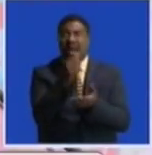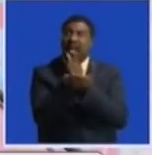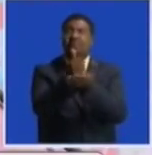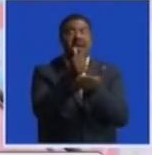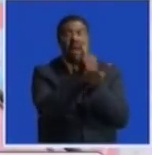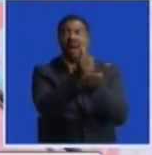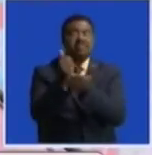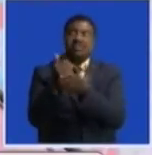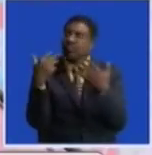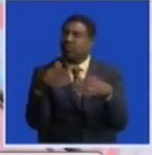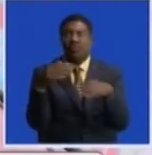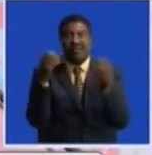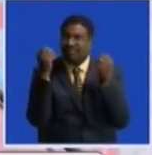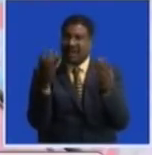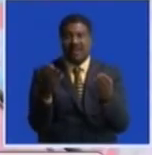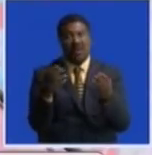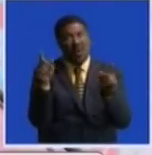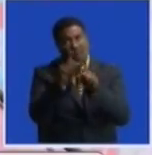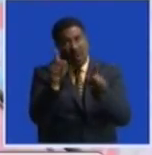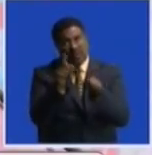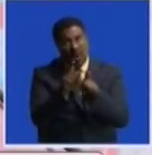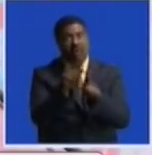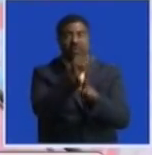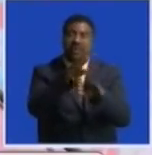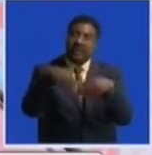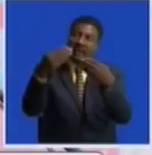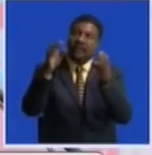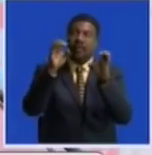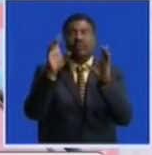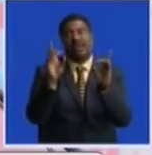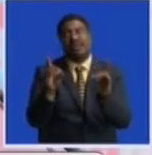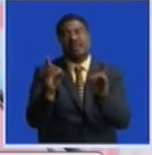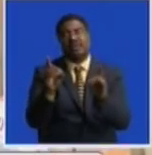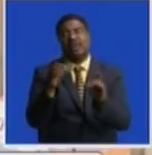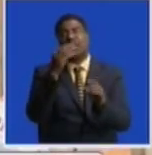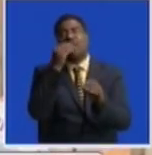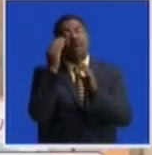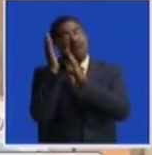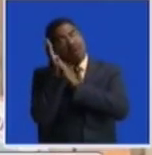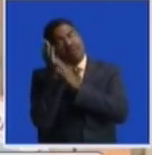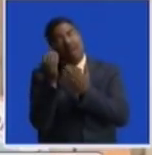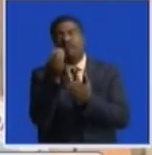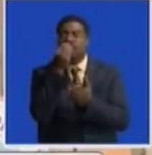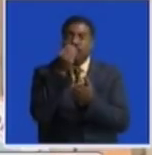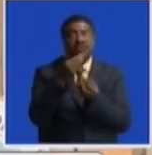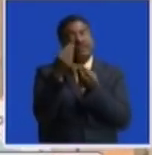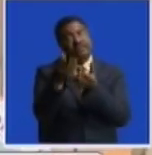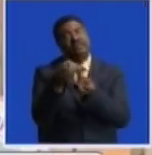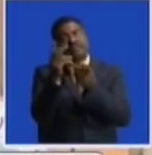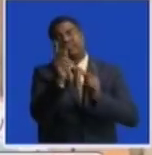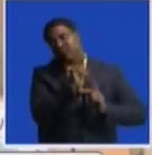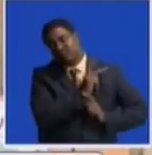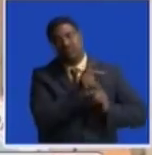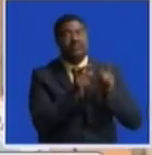various ways, including offering education, shelter, and food. Family representative Kenneth Chibesa